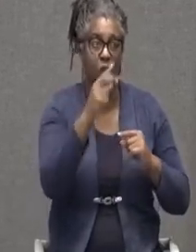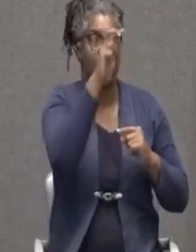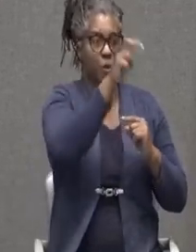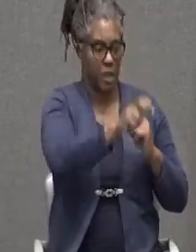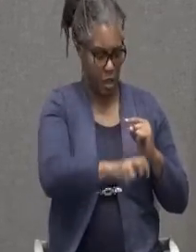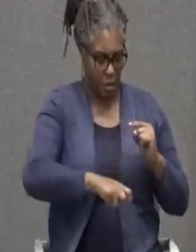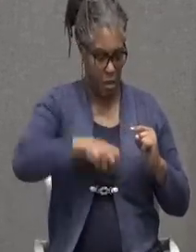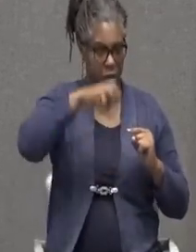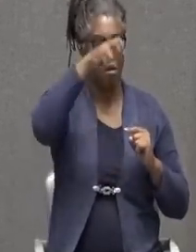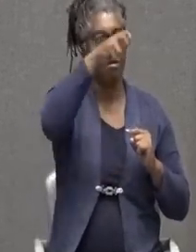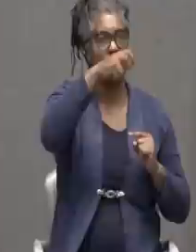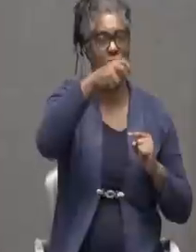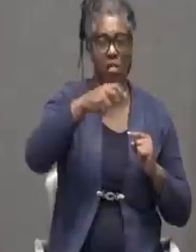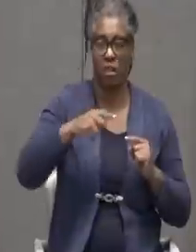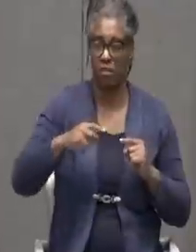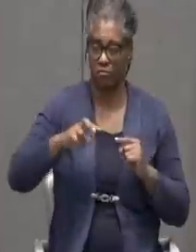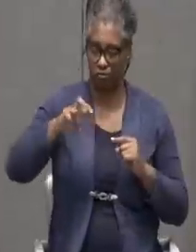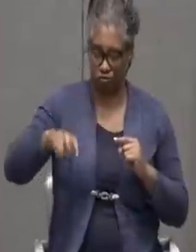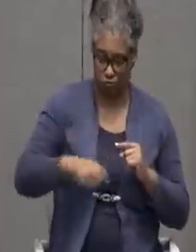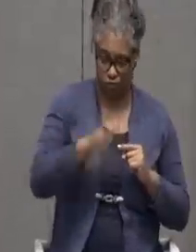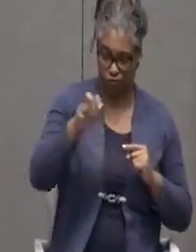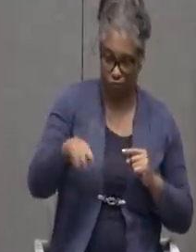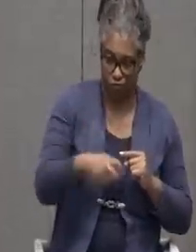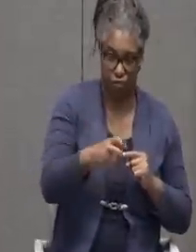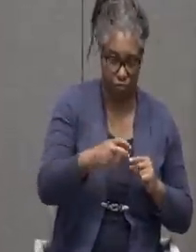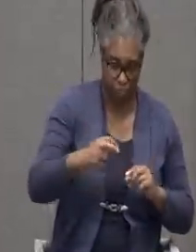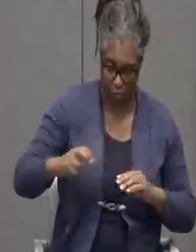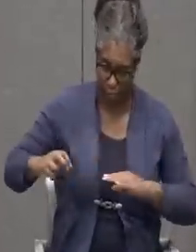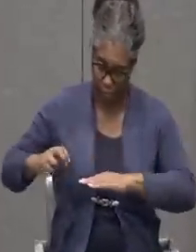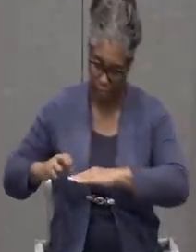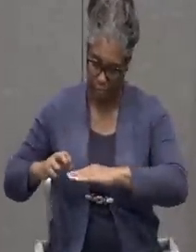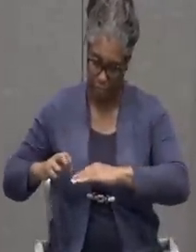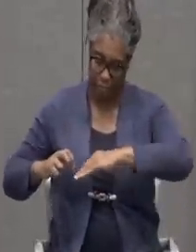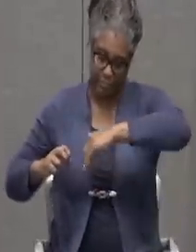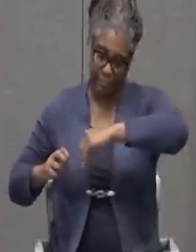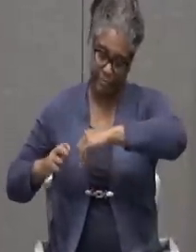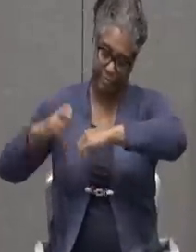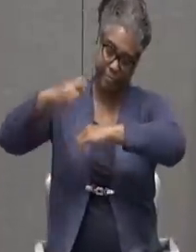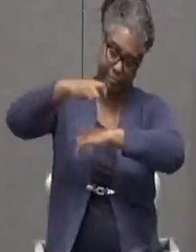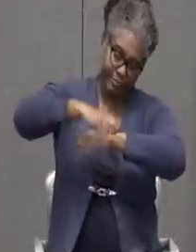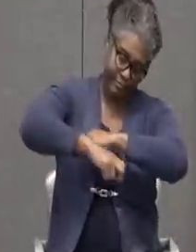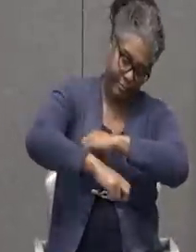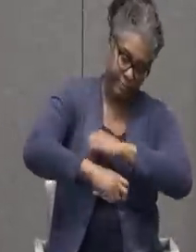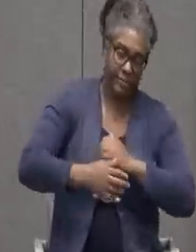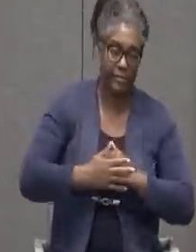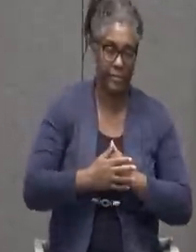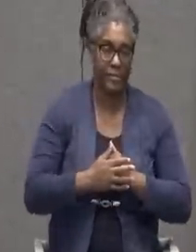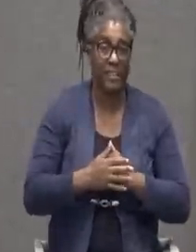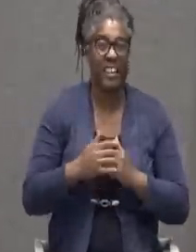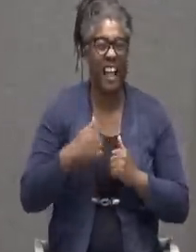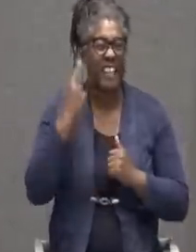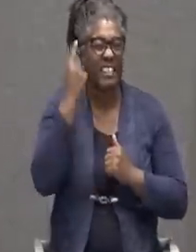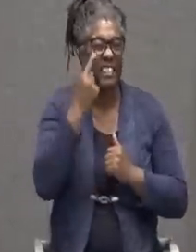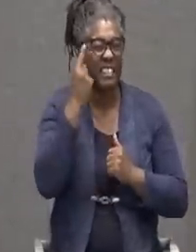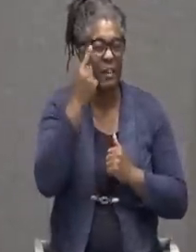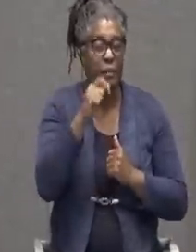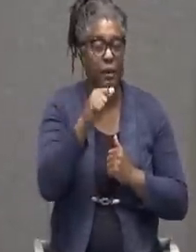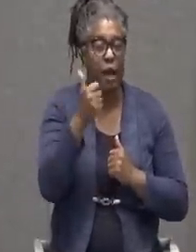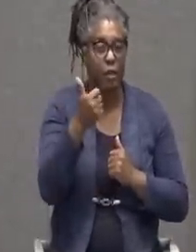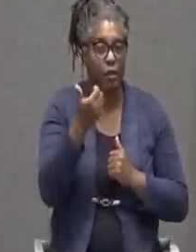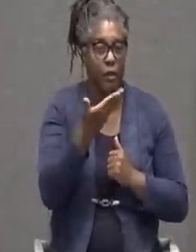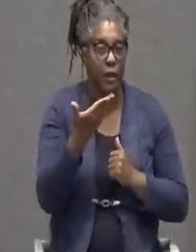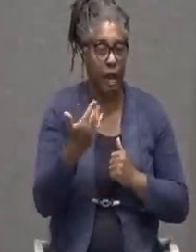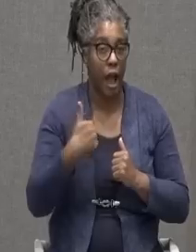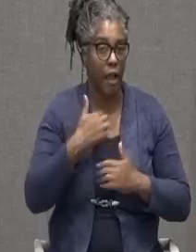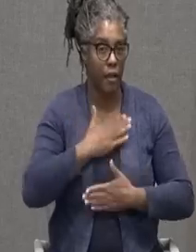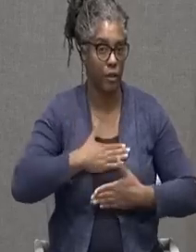think about, which I always have a lot of fun on, are slides. Now, I can use